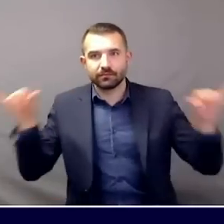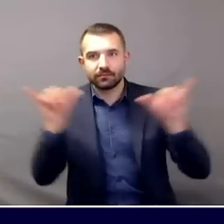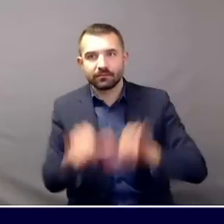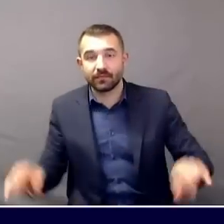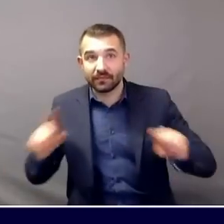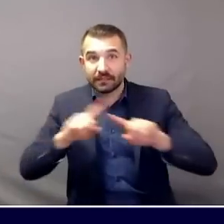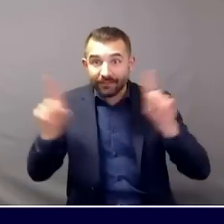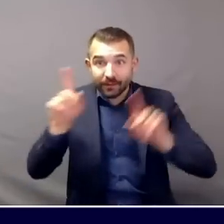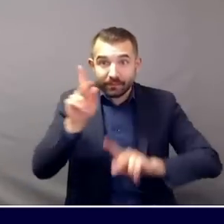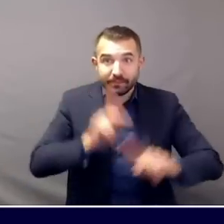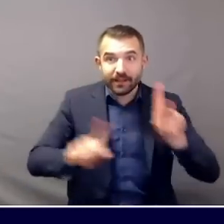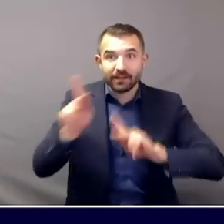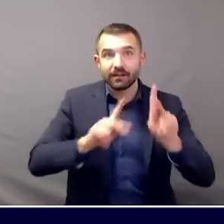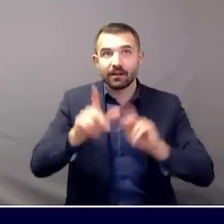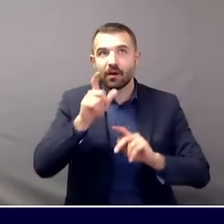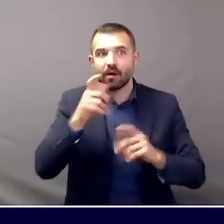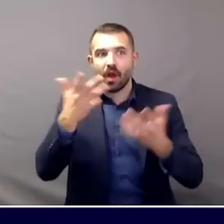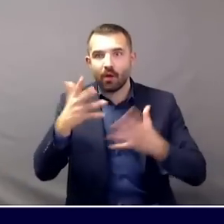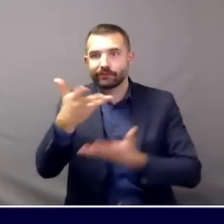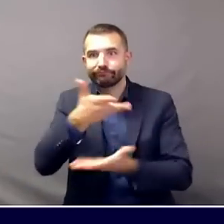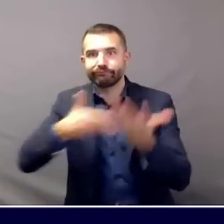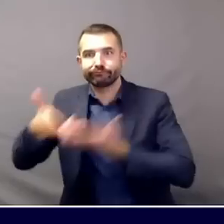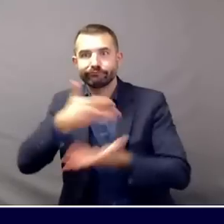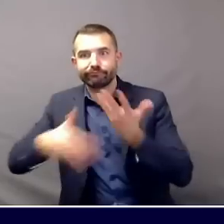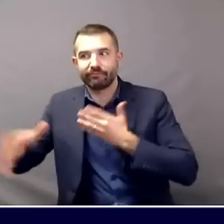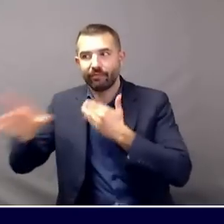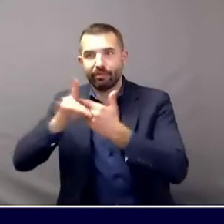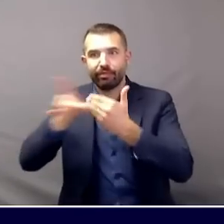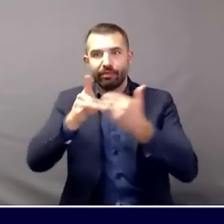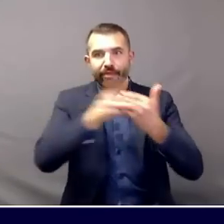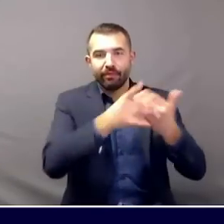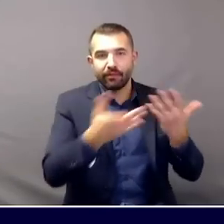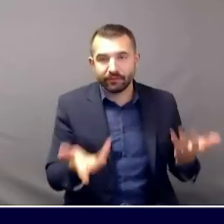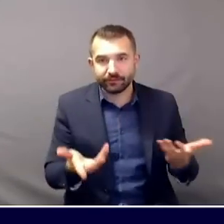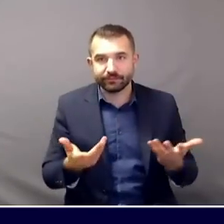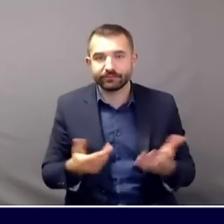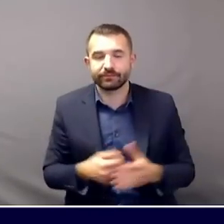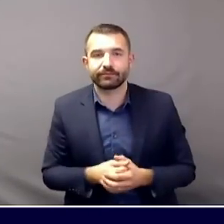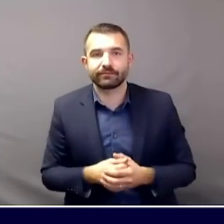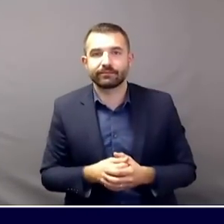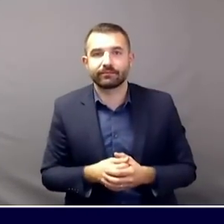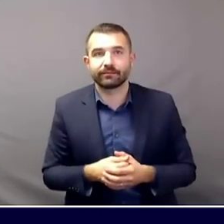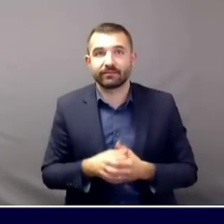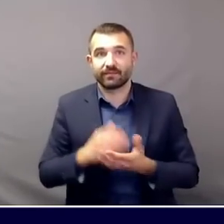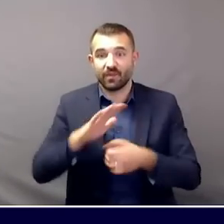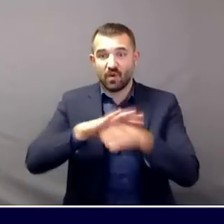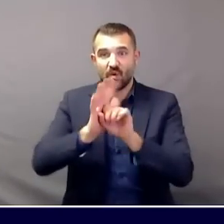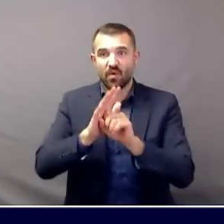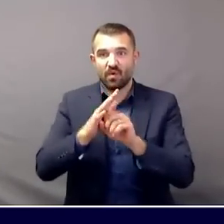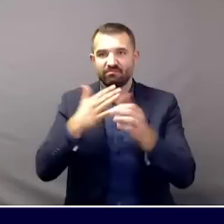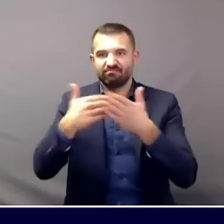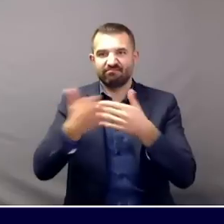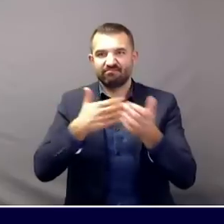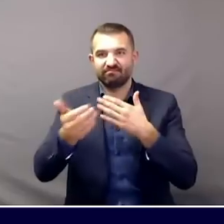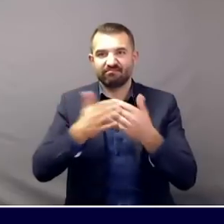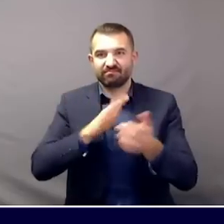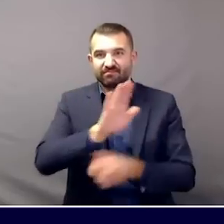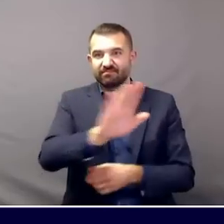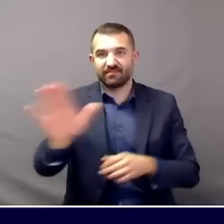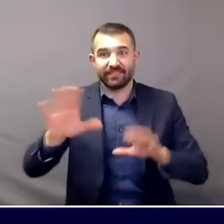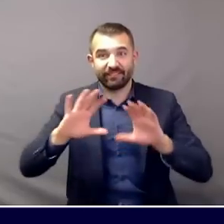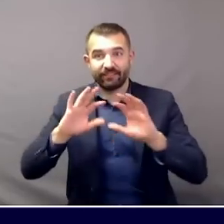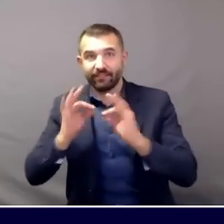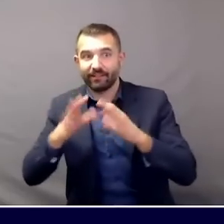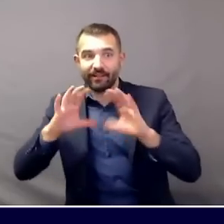of people. And the virus doesn't care if they're your loved ones, if they're your long lost aunt or uncle. The virus just